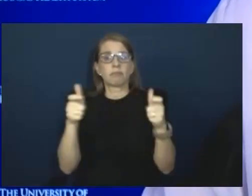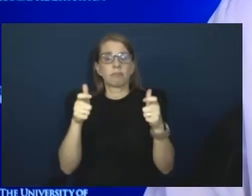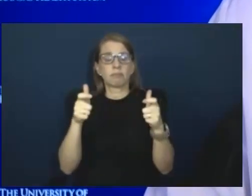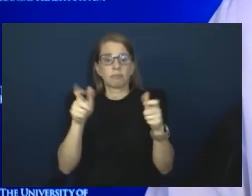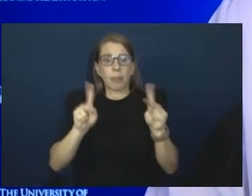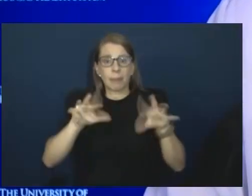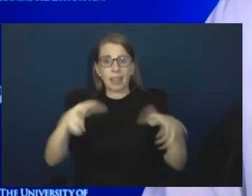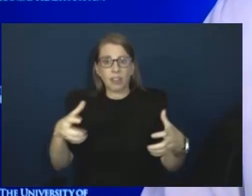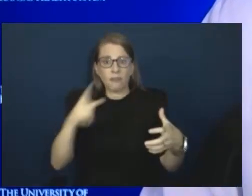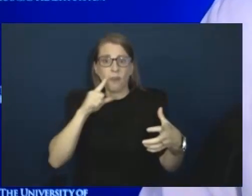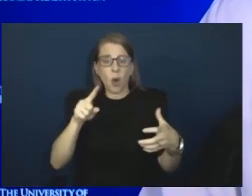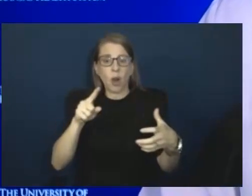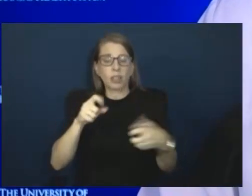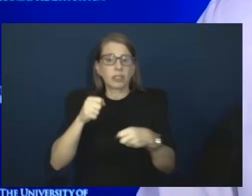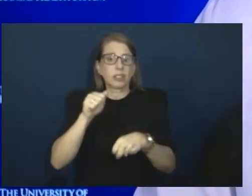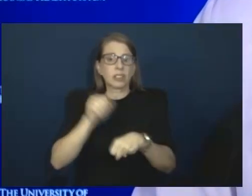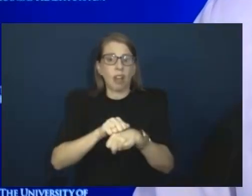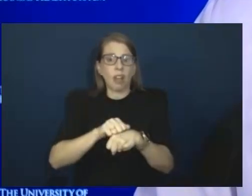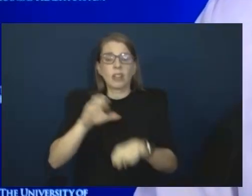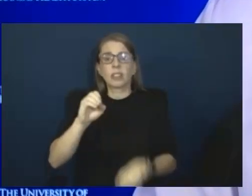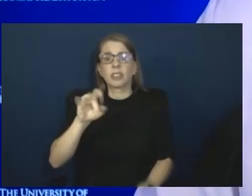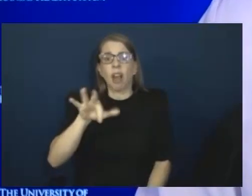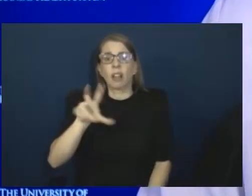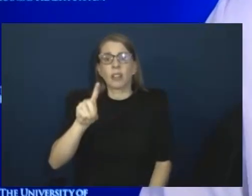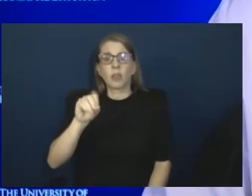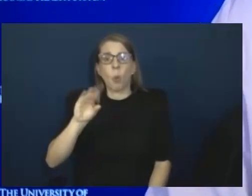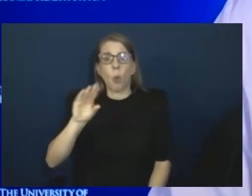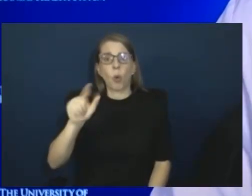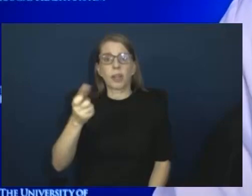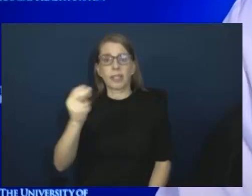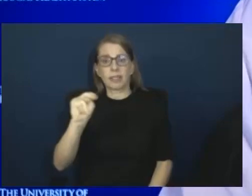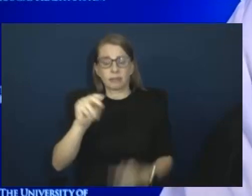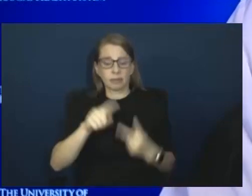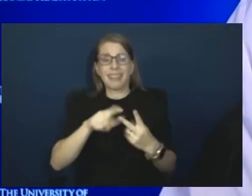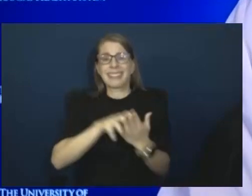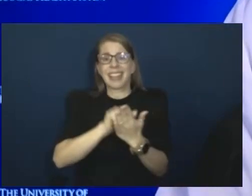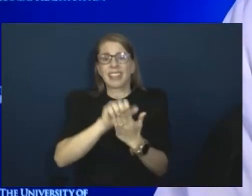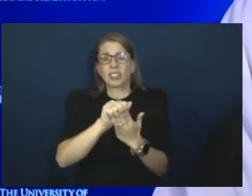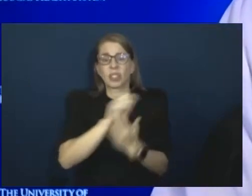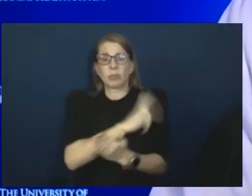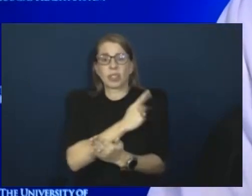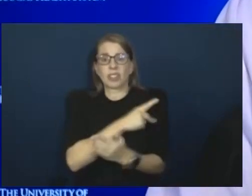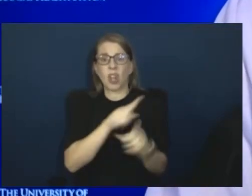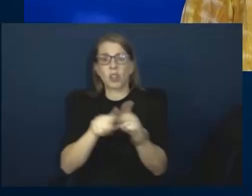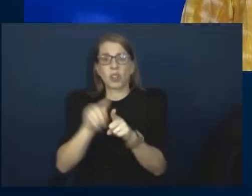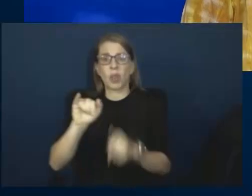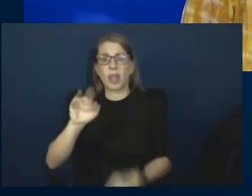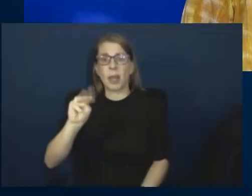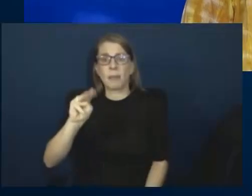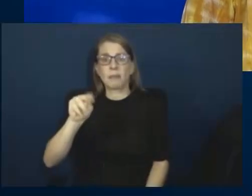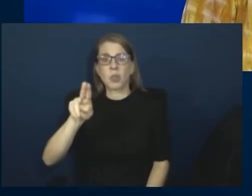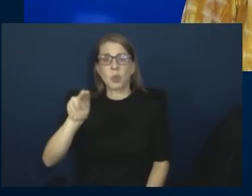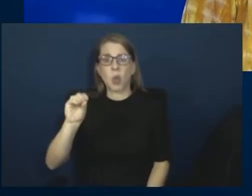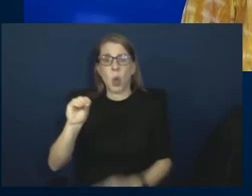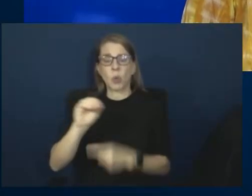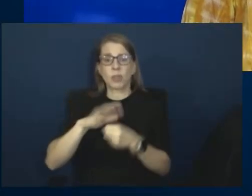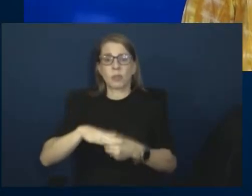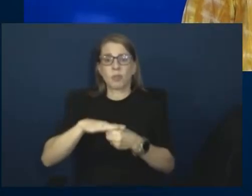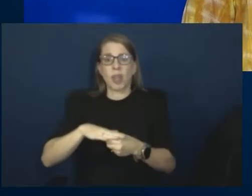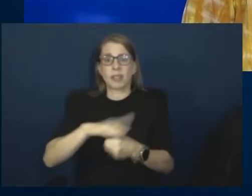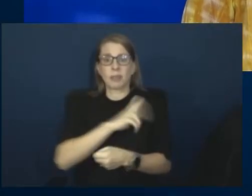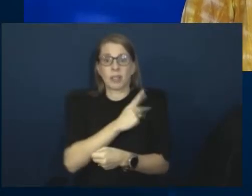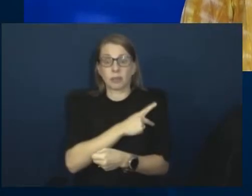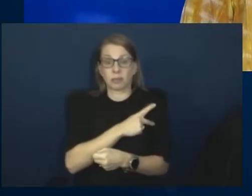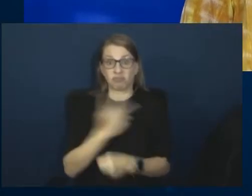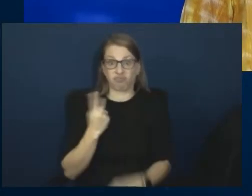transplant, cancer patients, and other people who are immunosuppressed. All right, it's just you and me today. Are you good with that? I'm good.